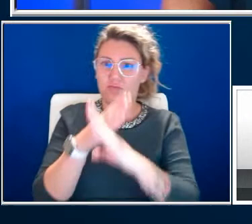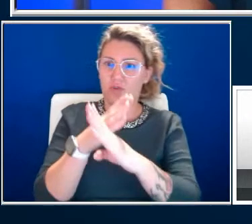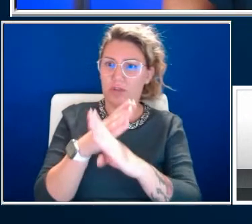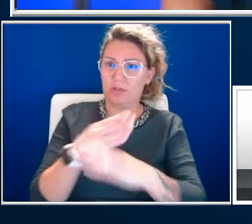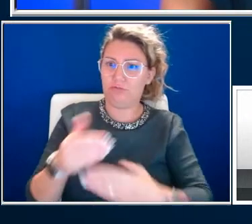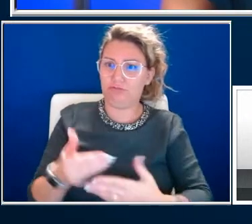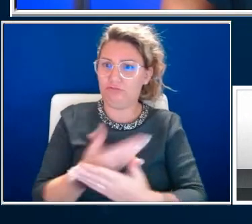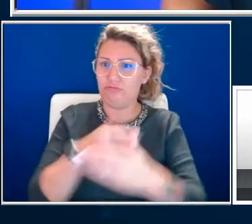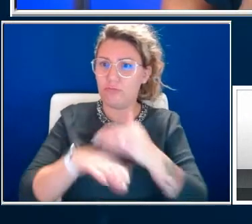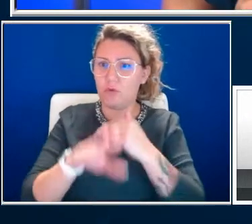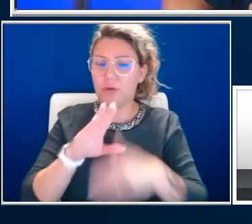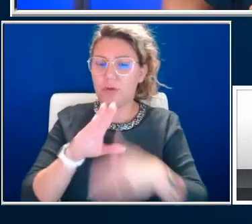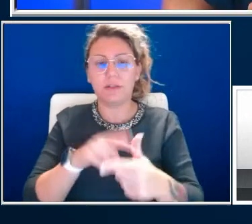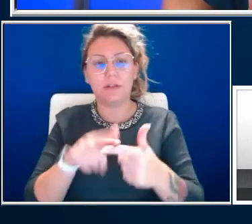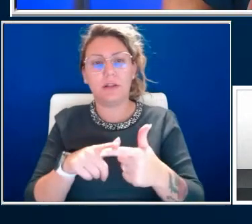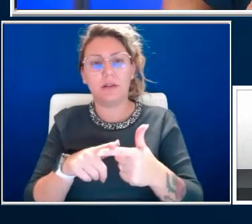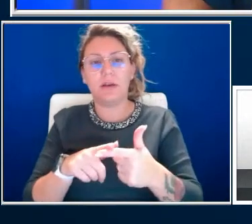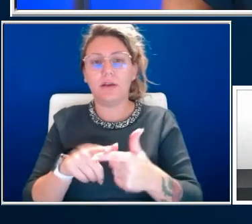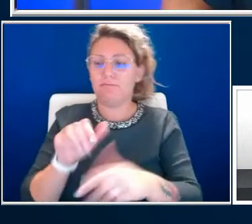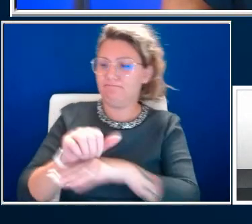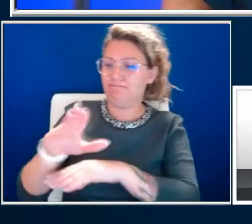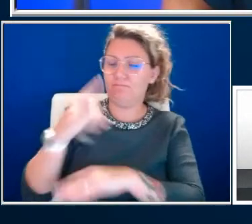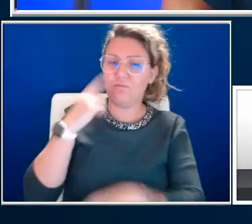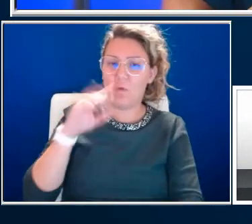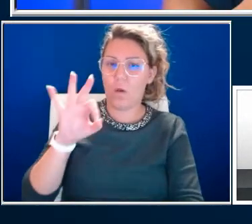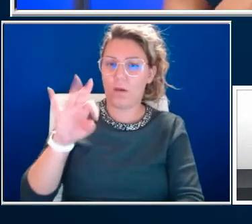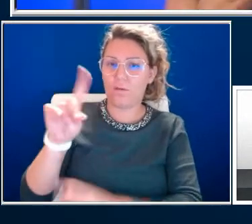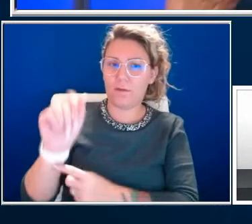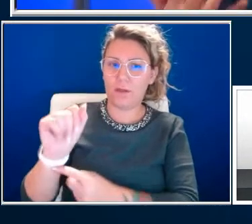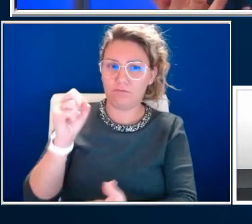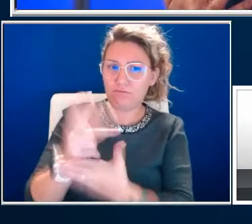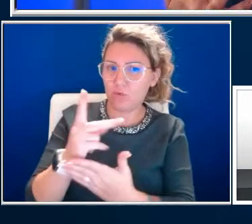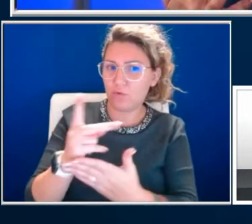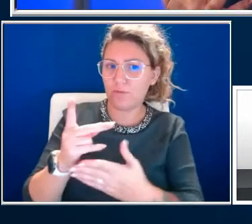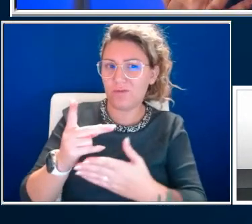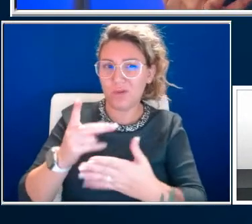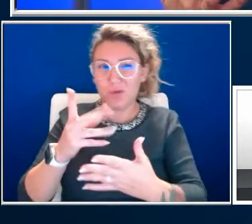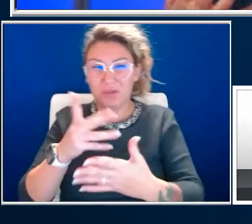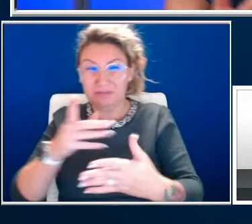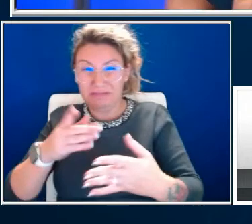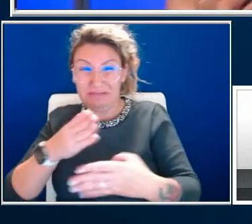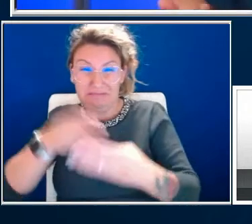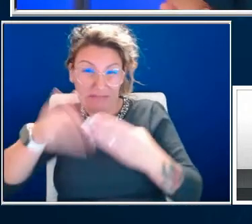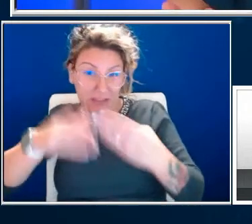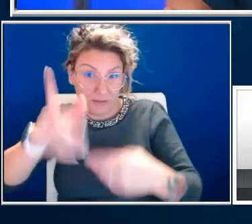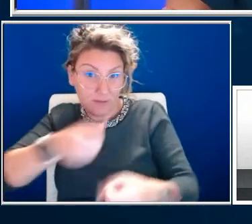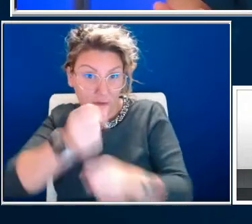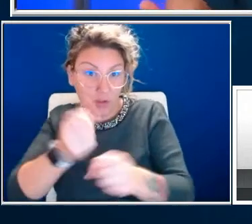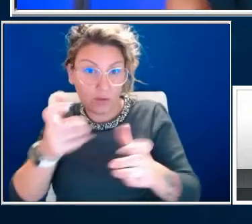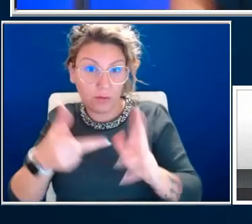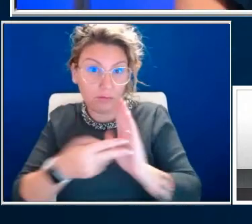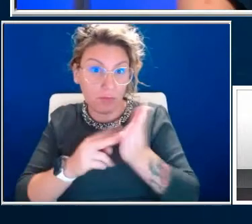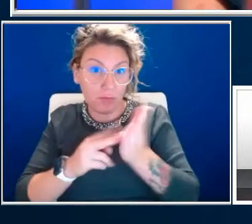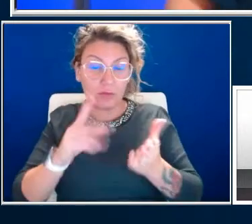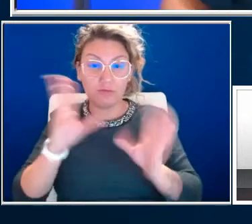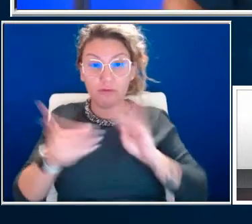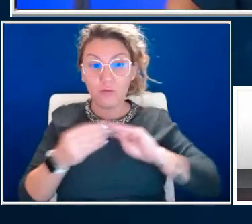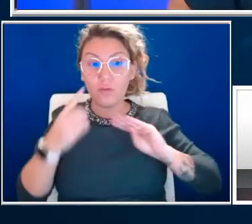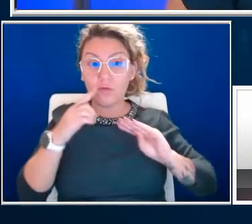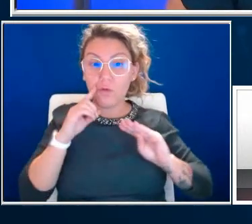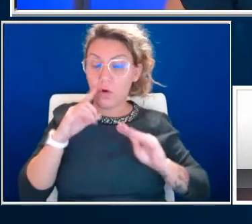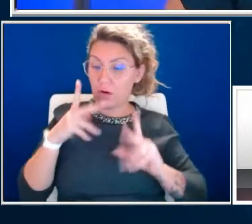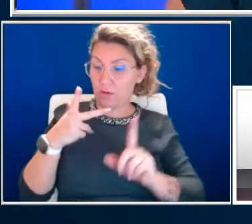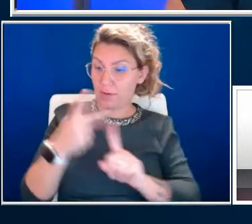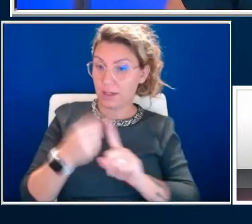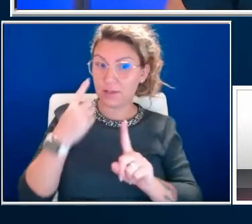submit for FDA approval by the end of the year. What does this mean for just overall a vaccine coming about for